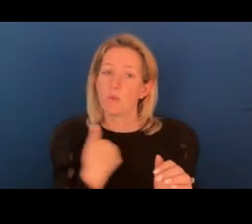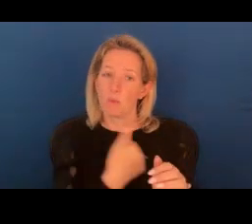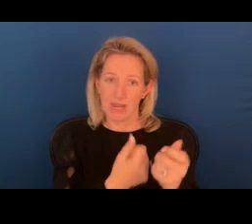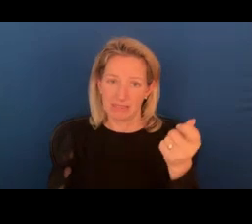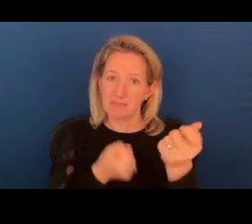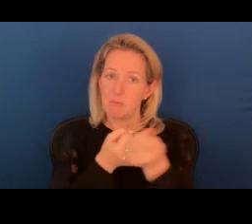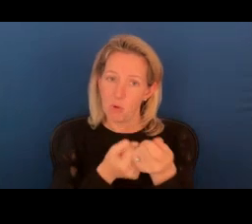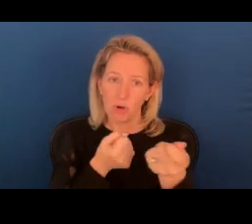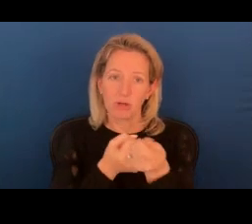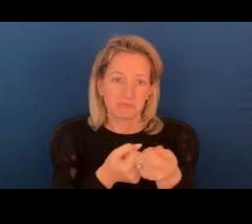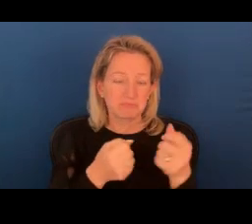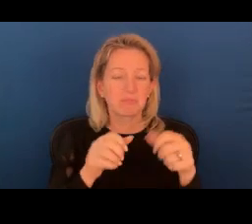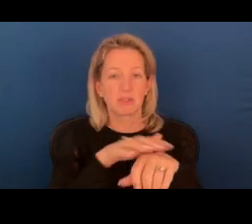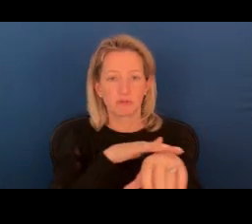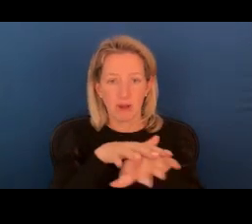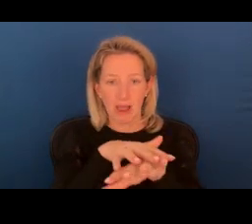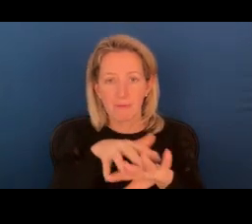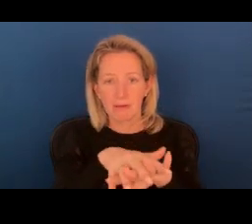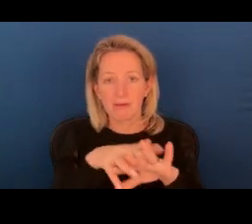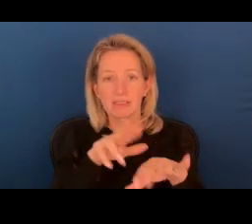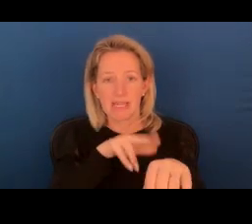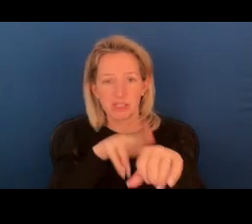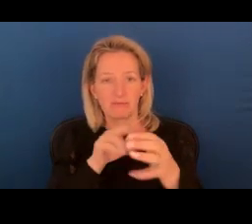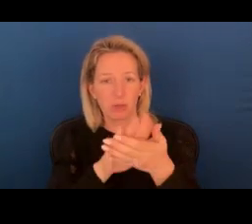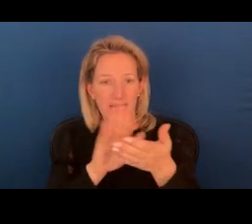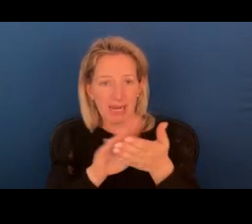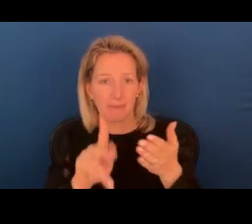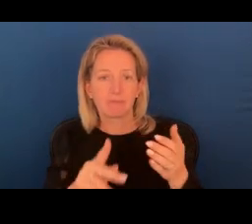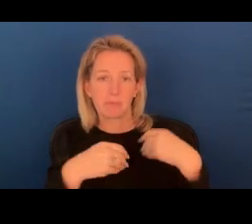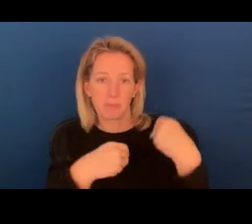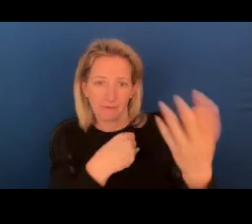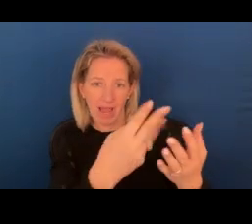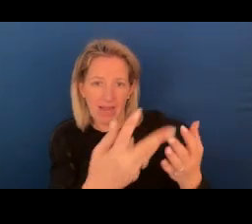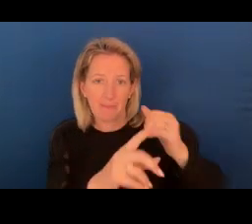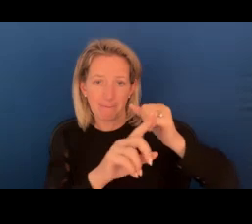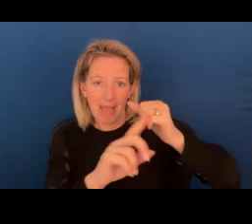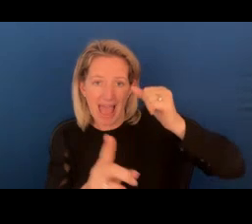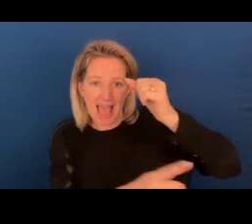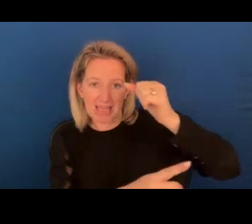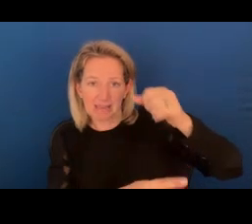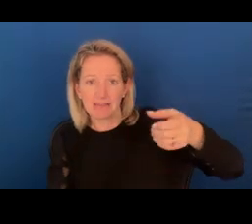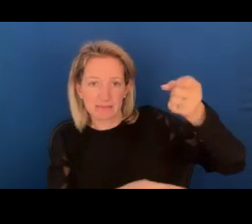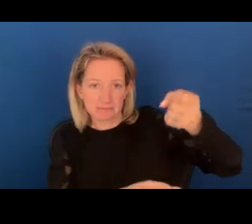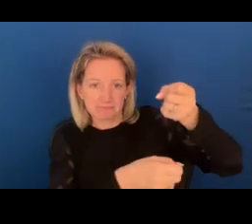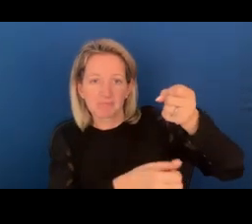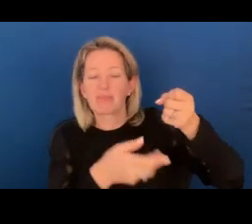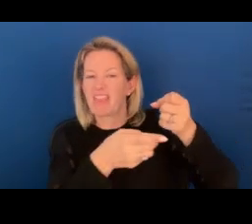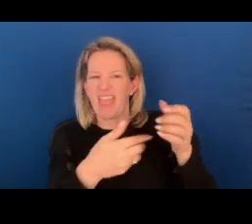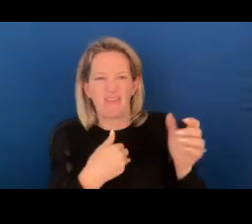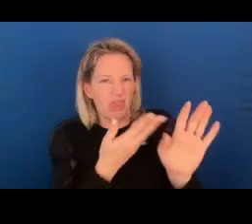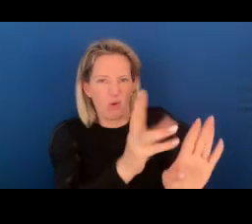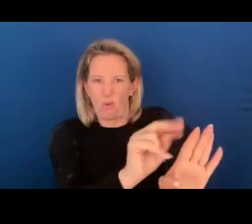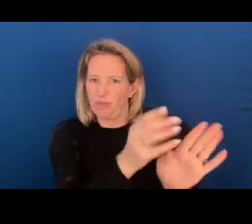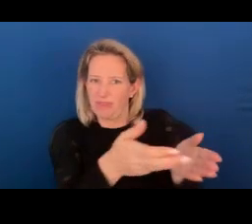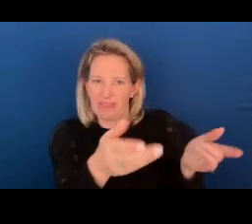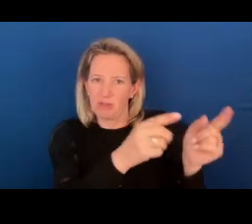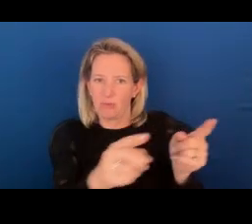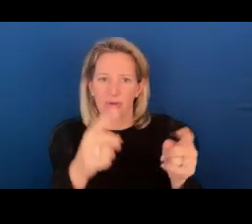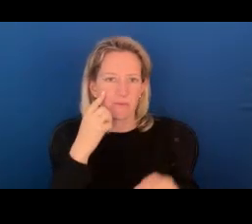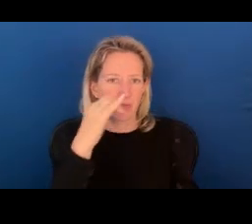cleanups by providing them bags and things like that. But they kind of have their own thing going for that. And then